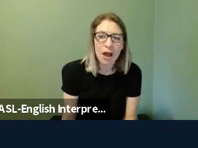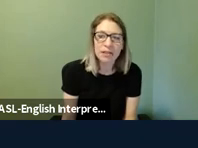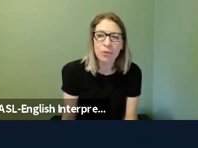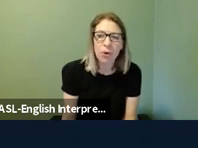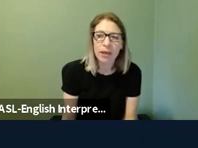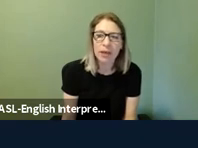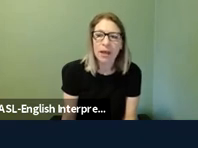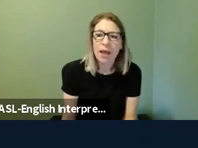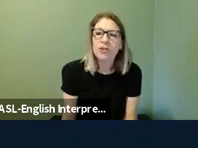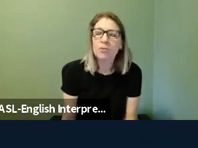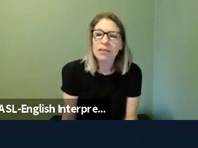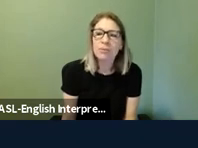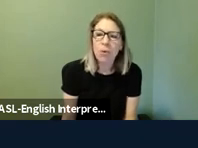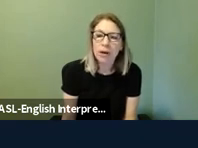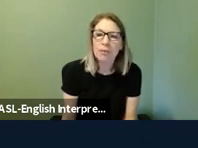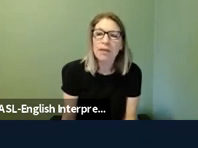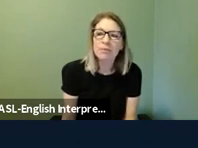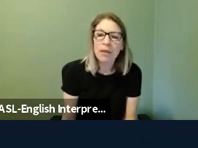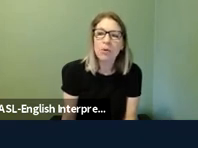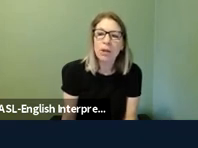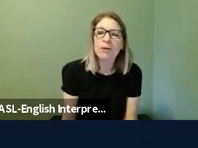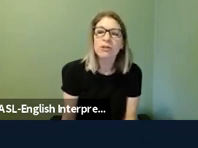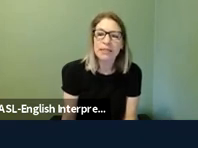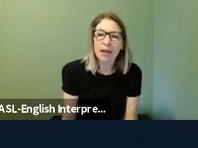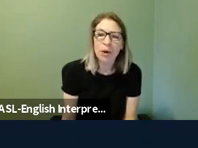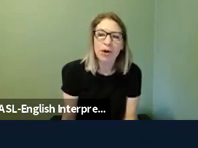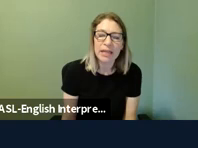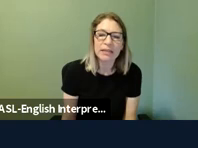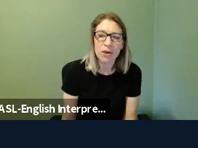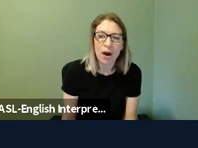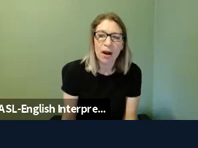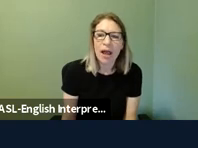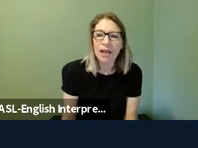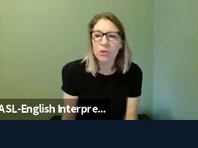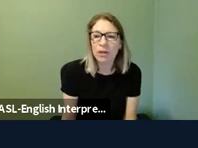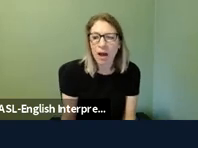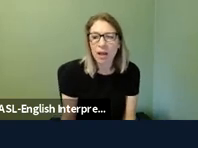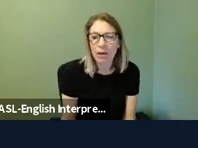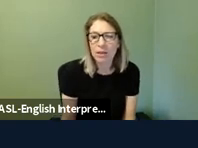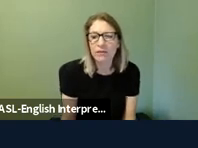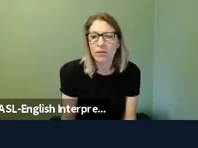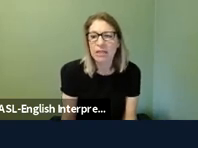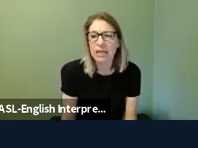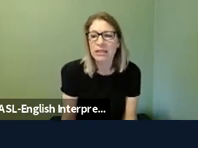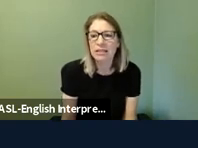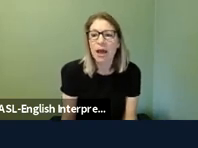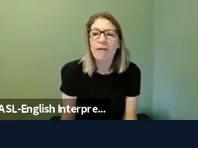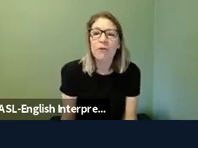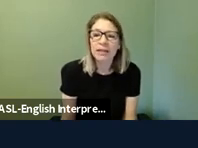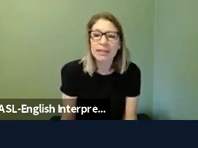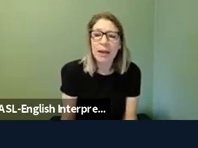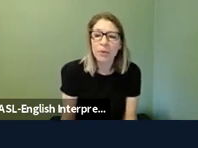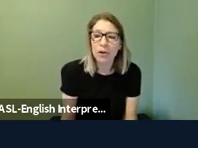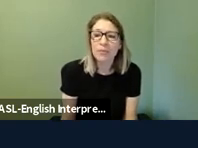often not supported. To be supported means people would understand what our needs are. And so I'll talk about some of those needs.